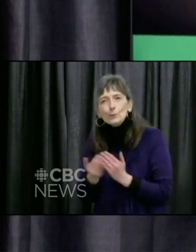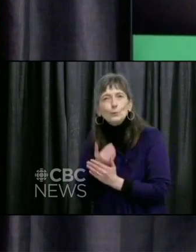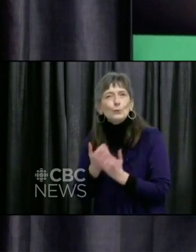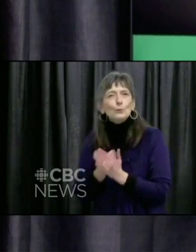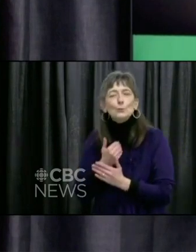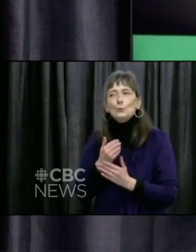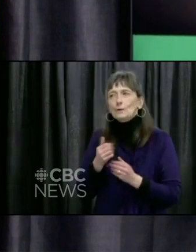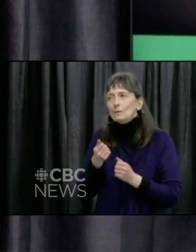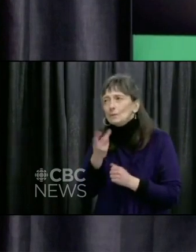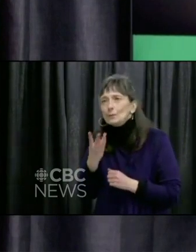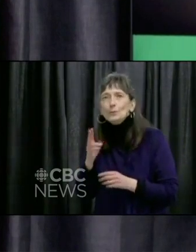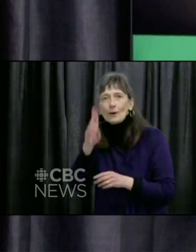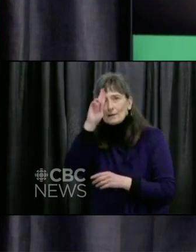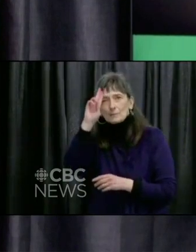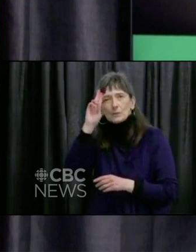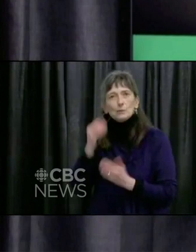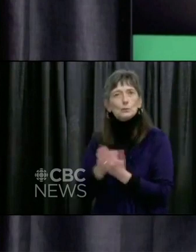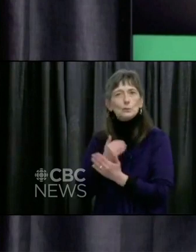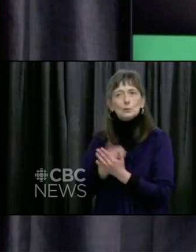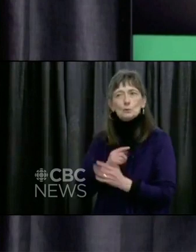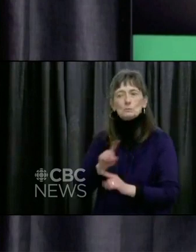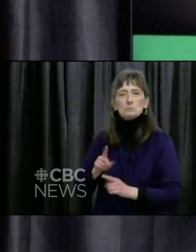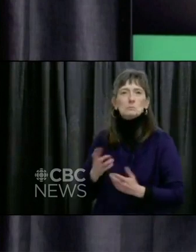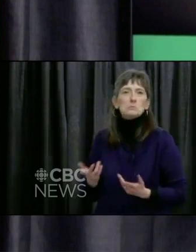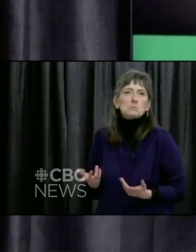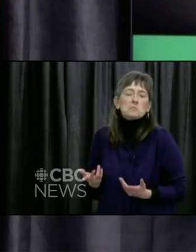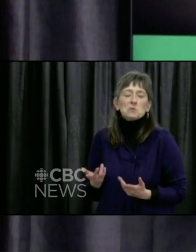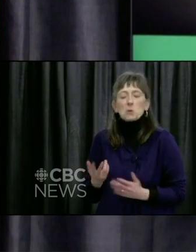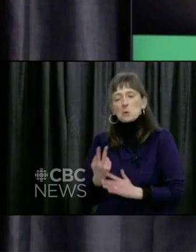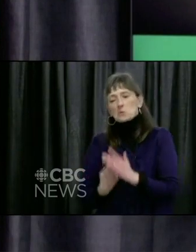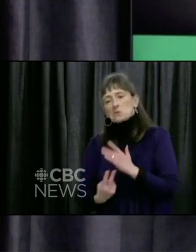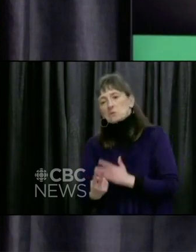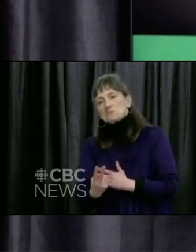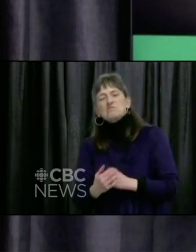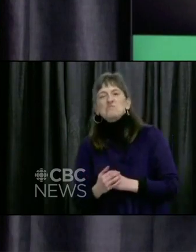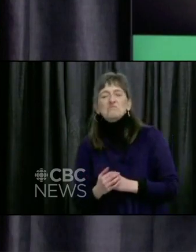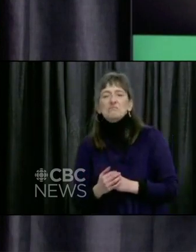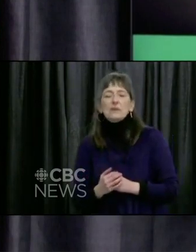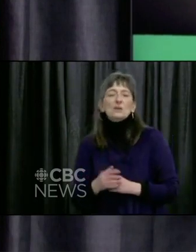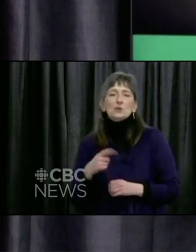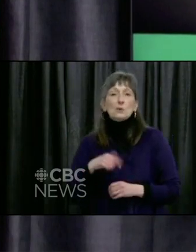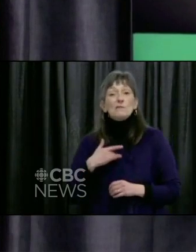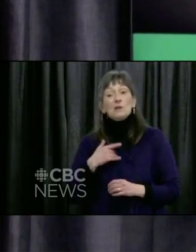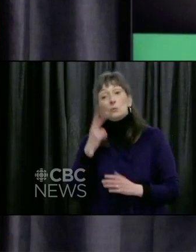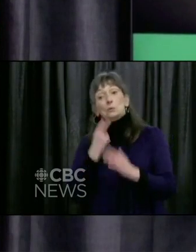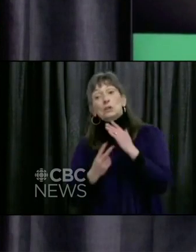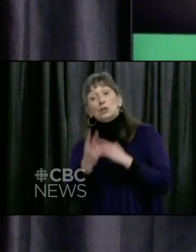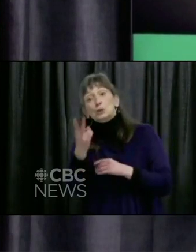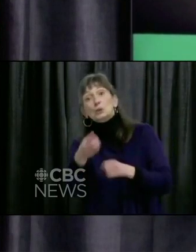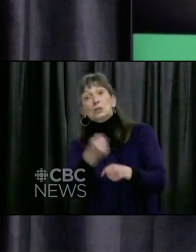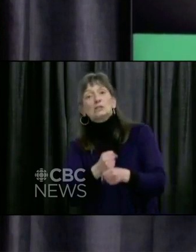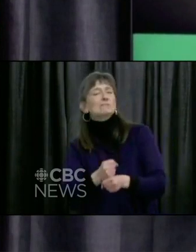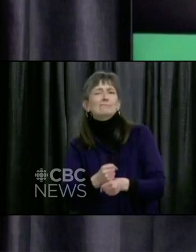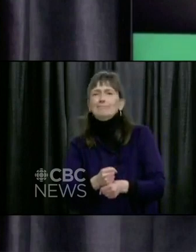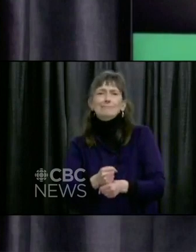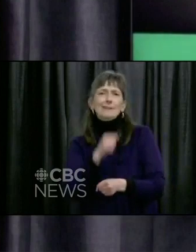of hospitalizations, as well as the ICU. So the most responsible thing to do is to